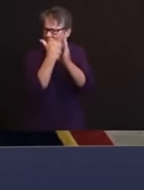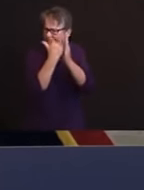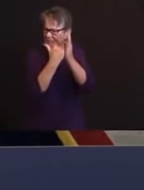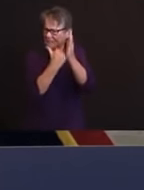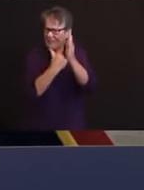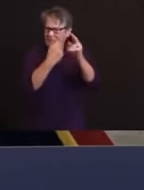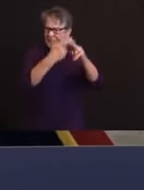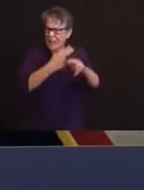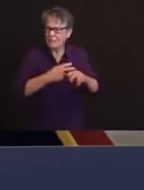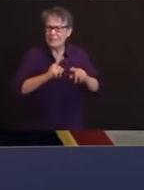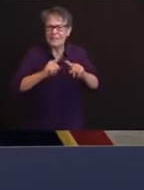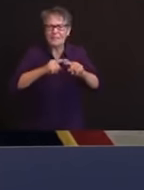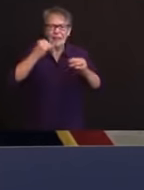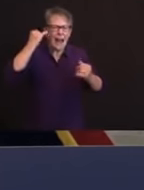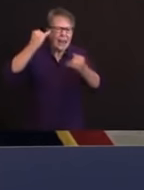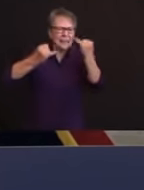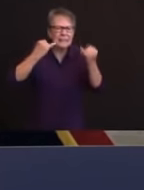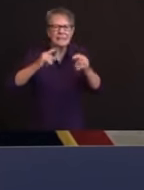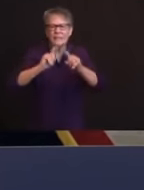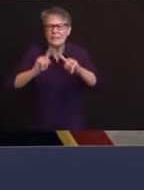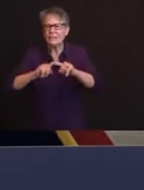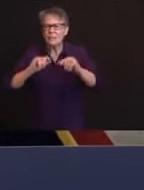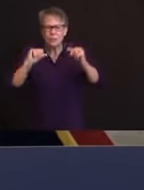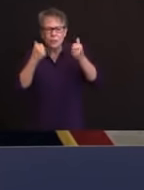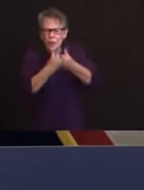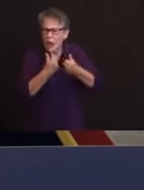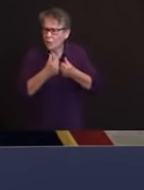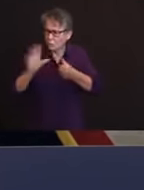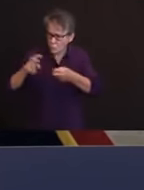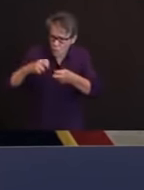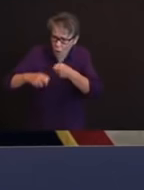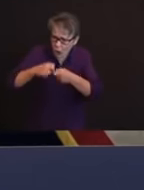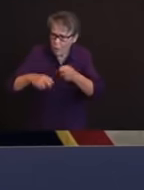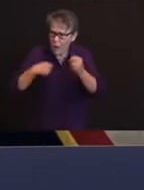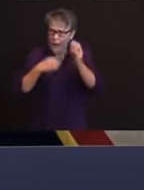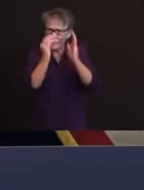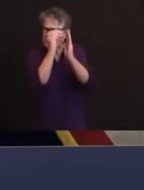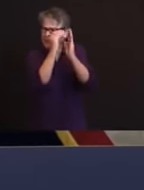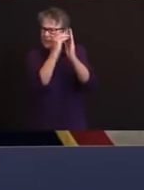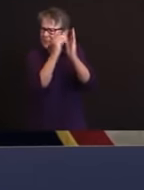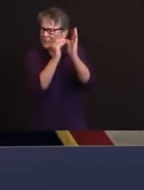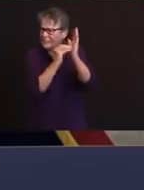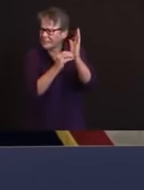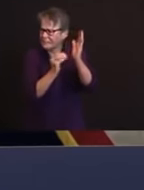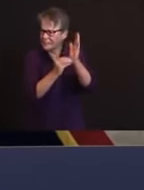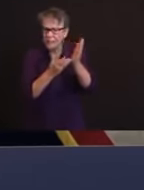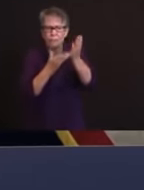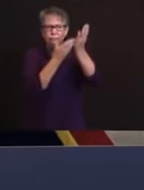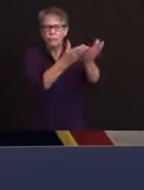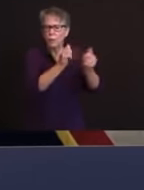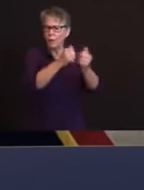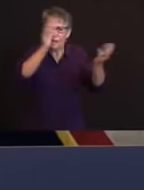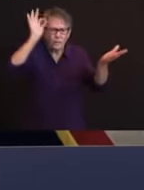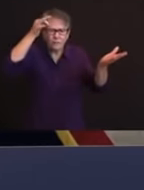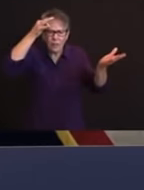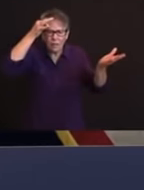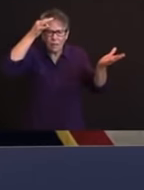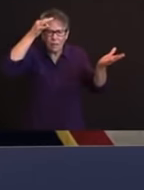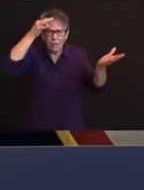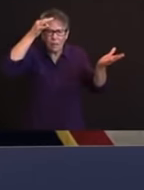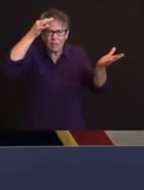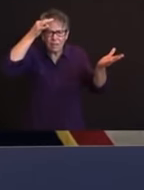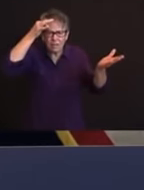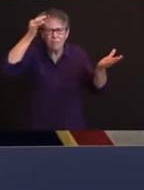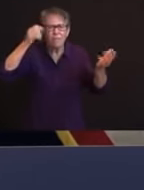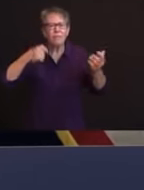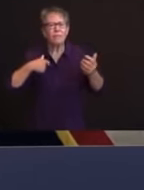and problems, and we will not yield in that service to all of our state. And I want to again thank someone